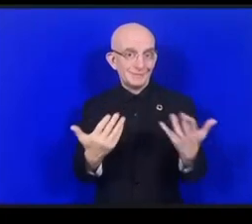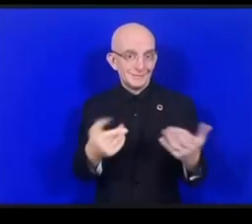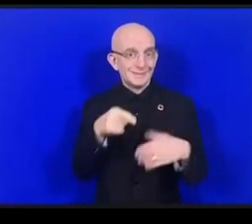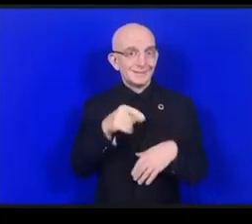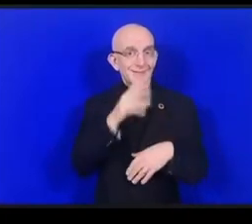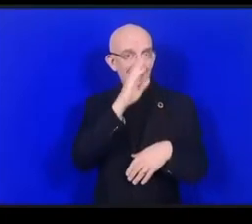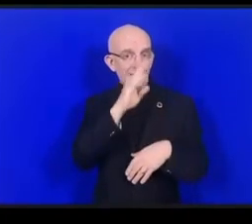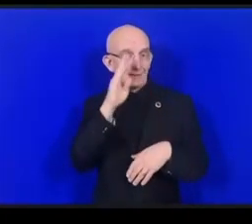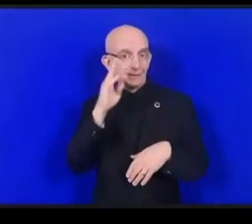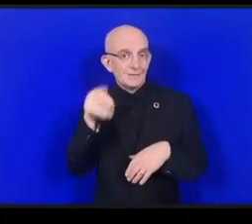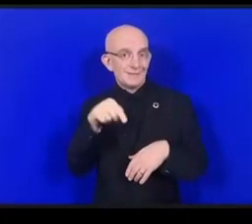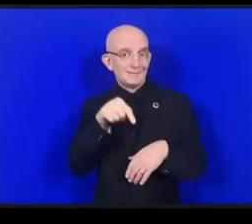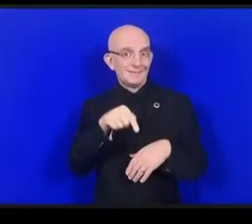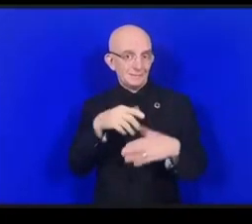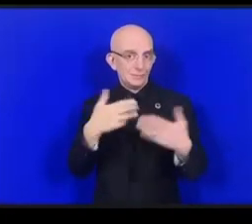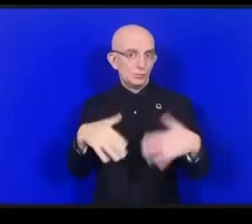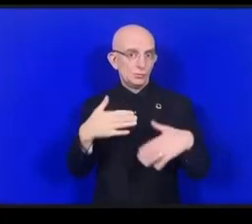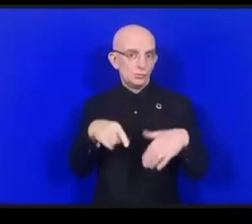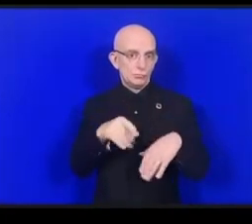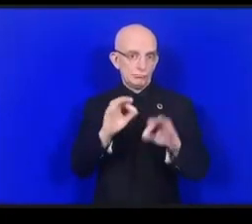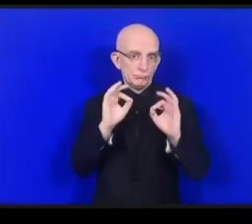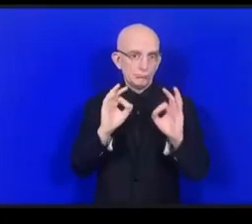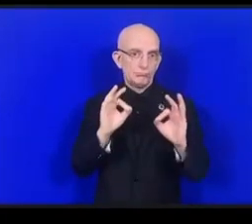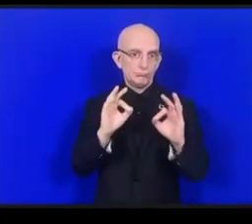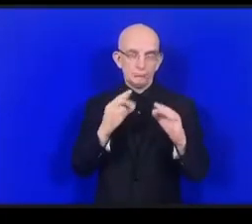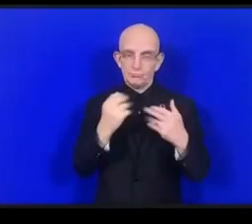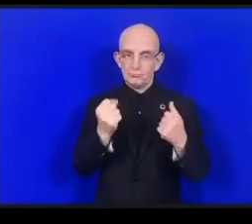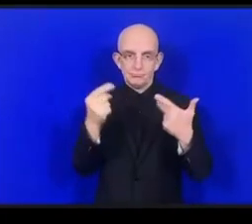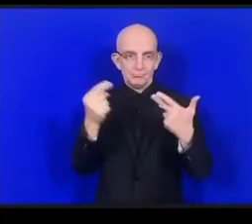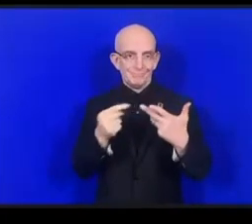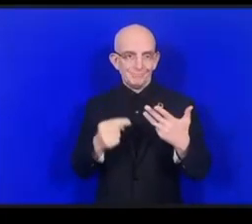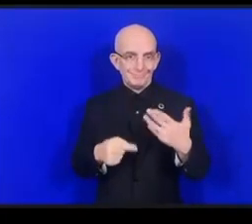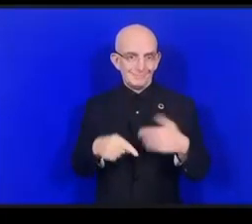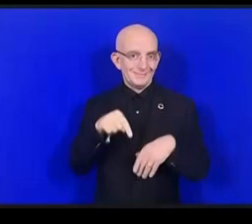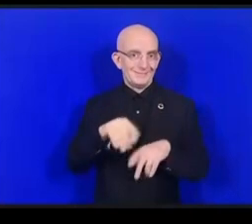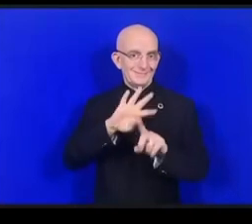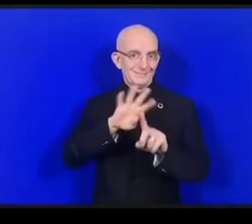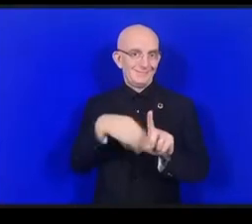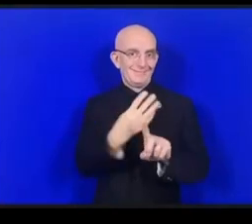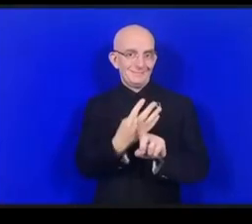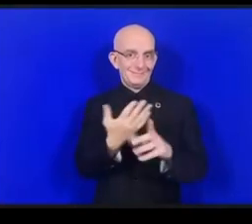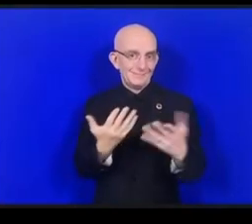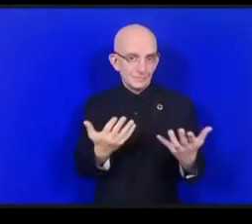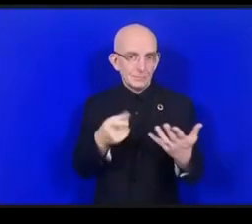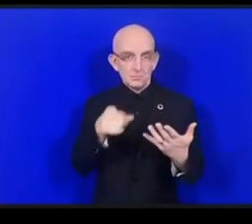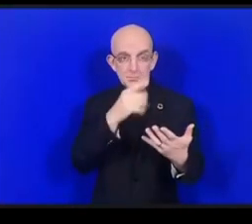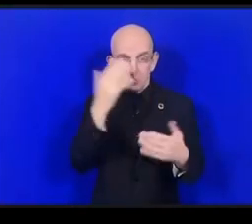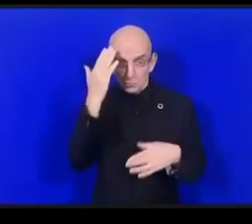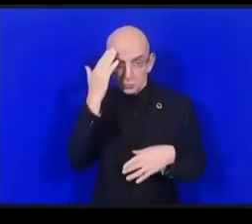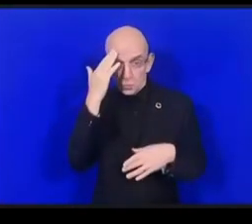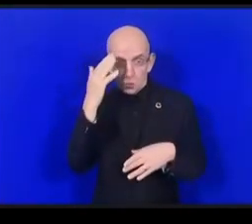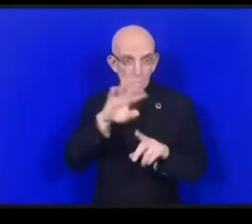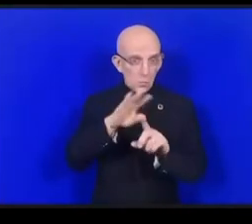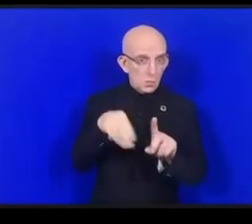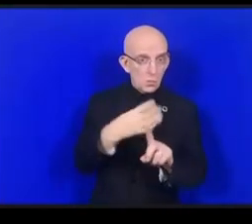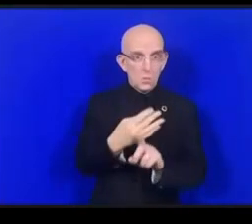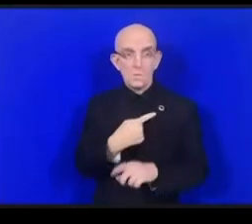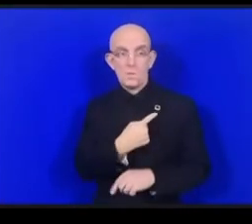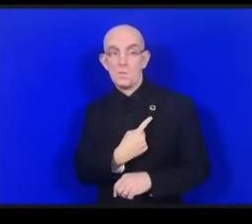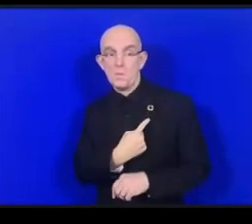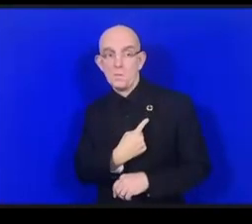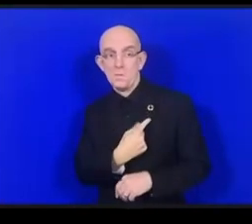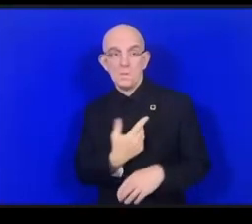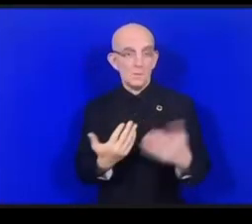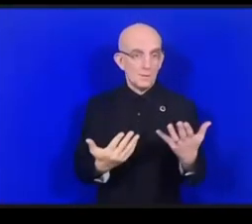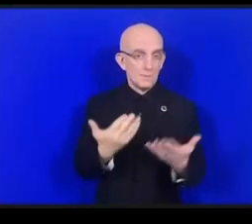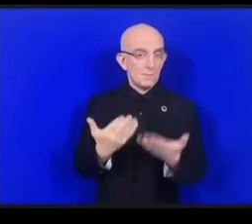not sure if you're familiar with it. And it's around climate action, environmental issues, many things. But the point